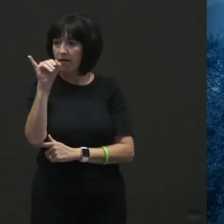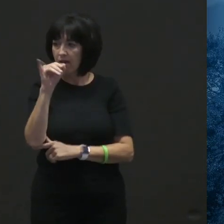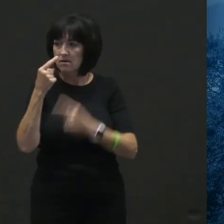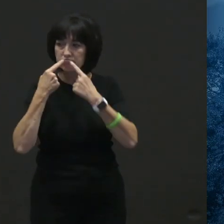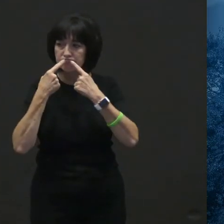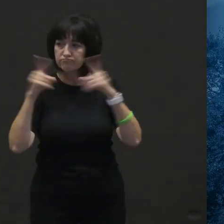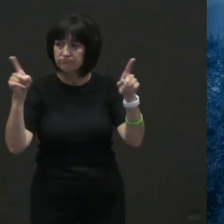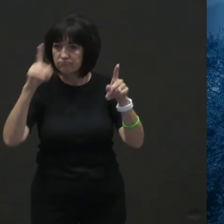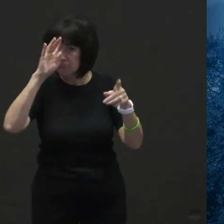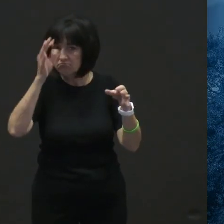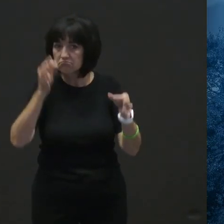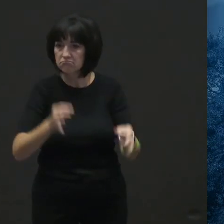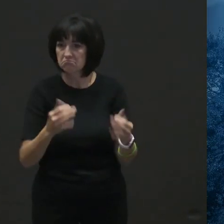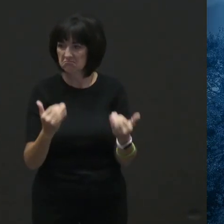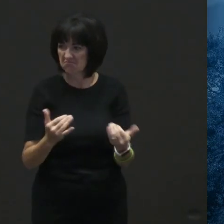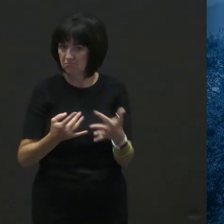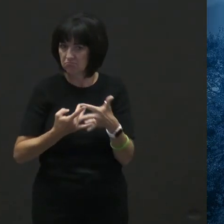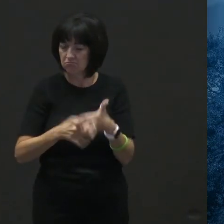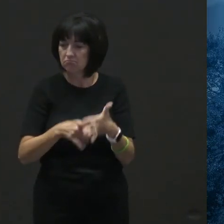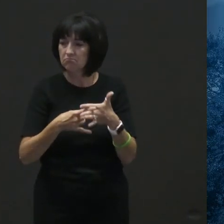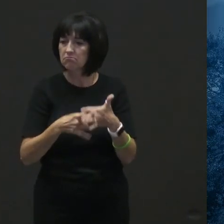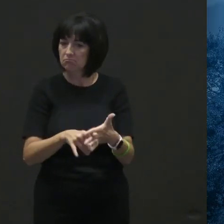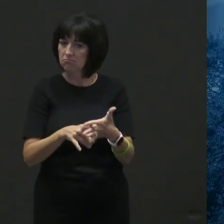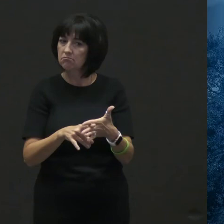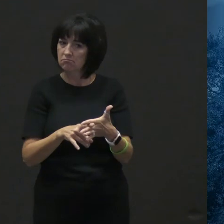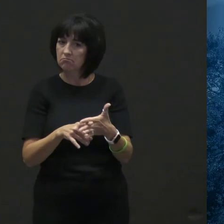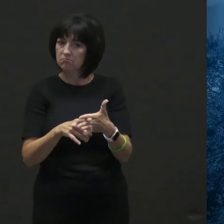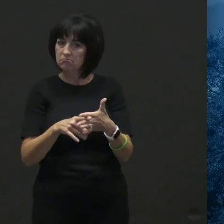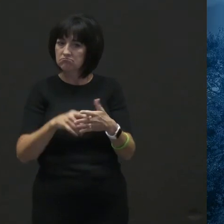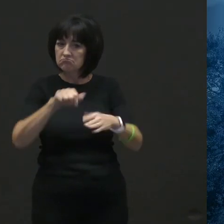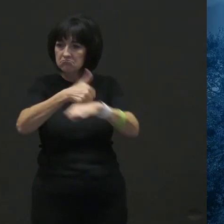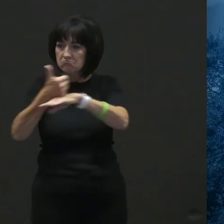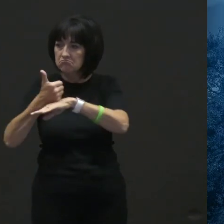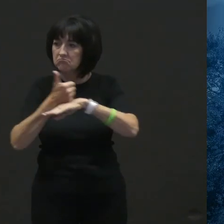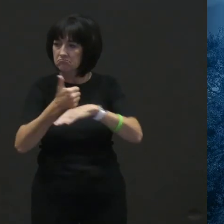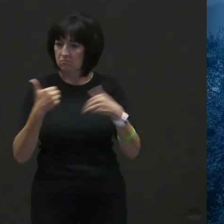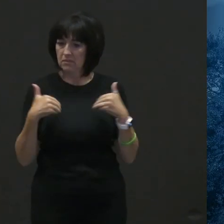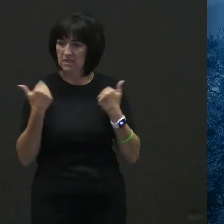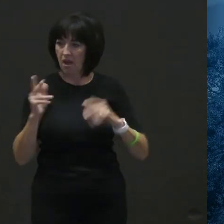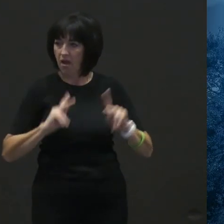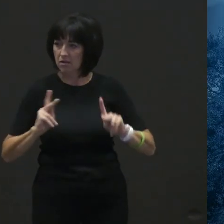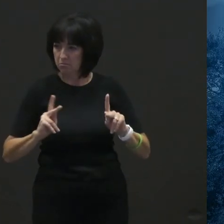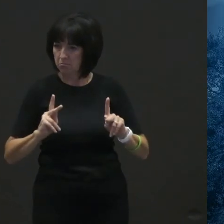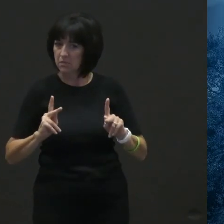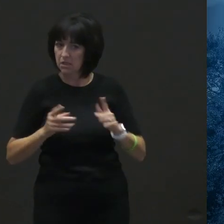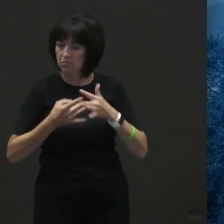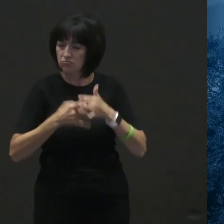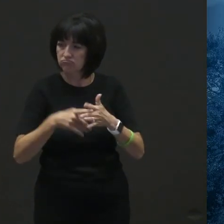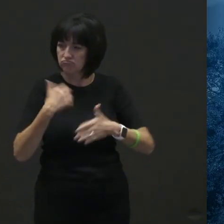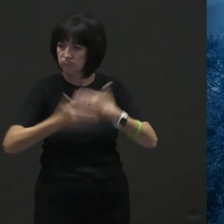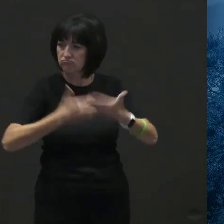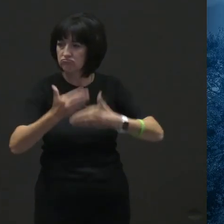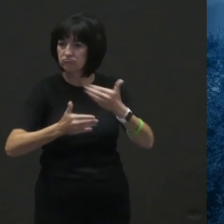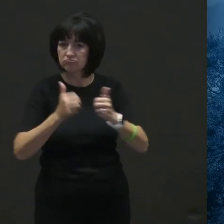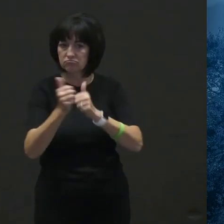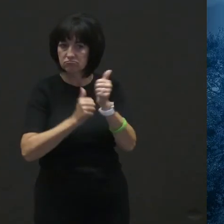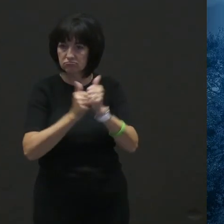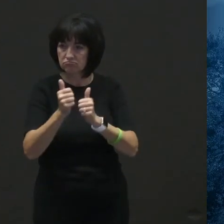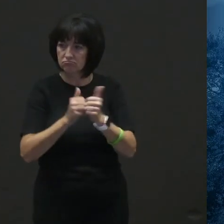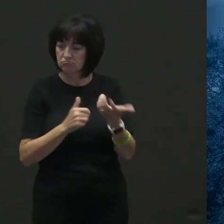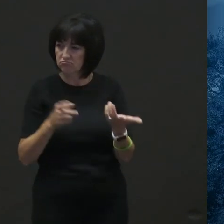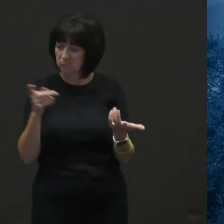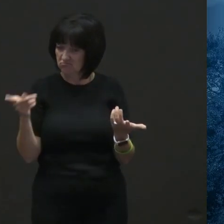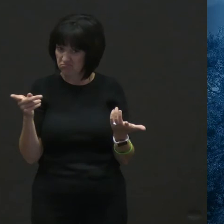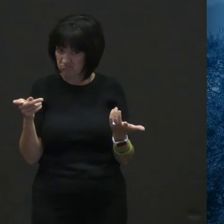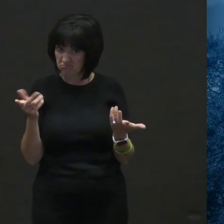fall sports. Can DPH give an update on its efforts to create guidance for football and wrestling? Yeah, before I turn